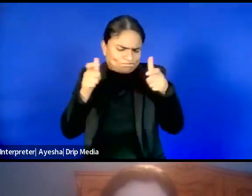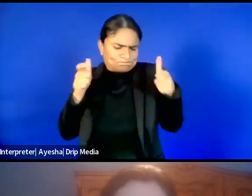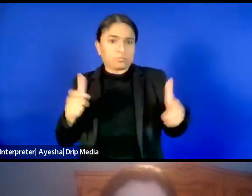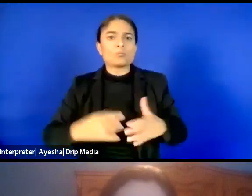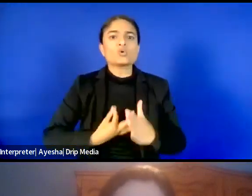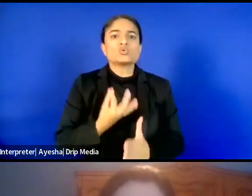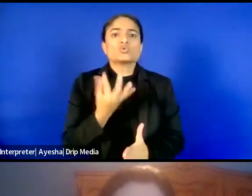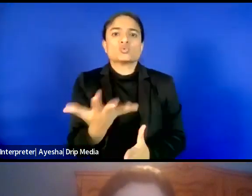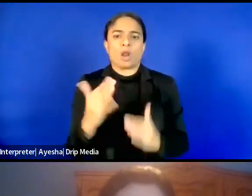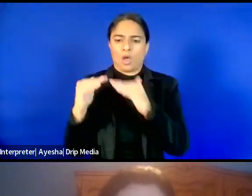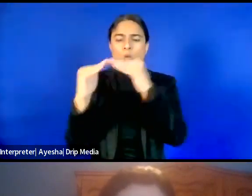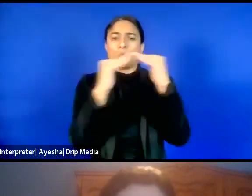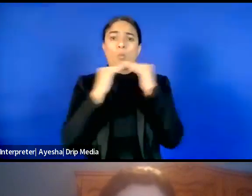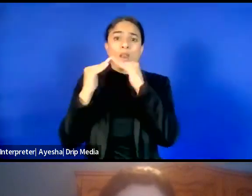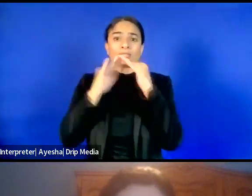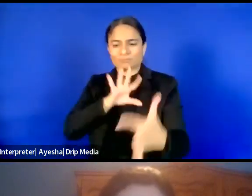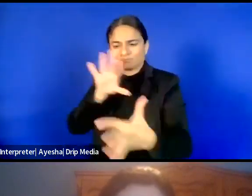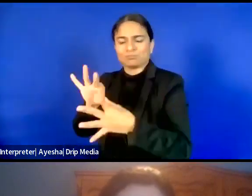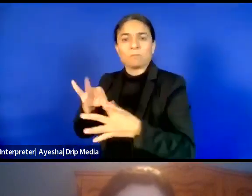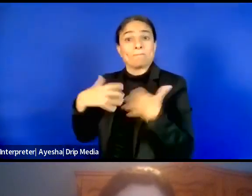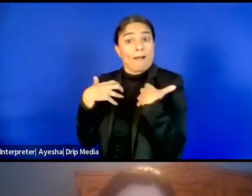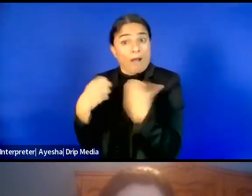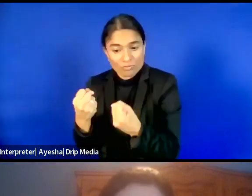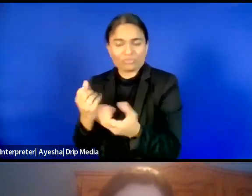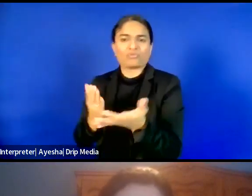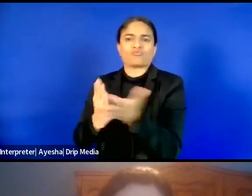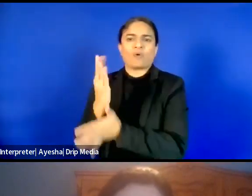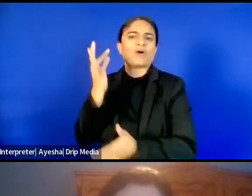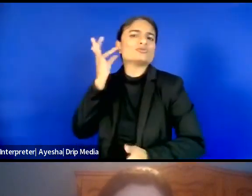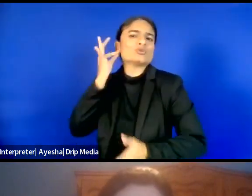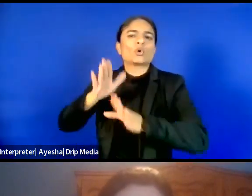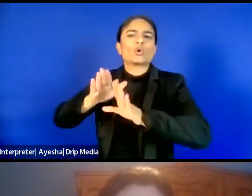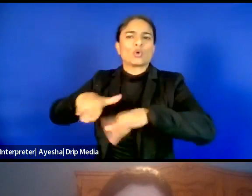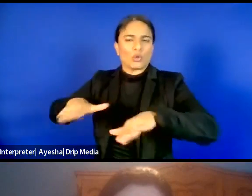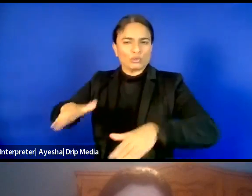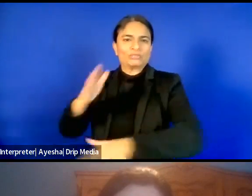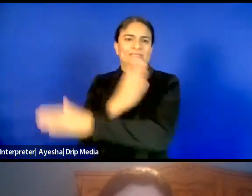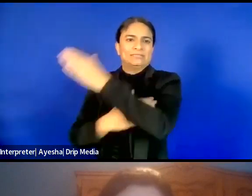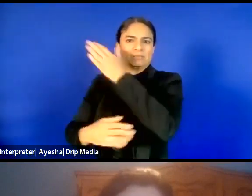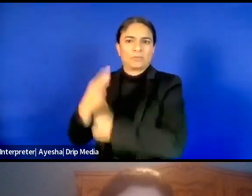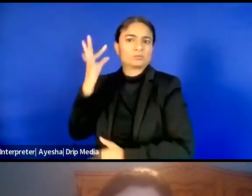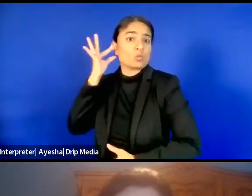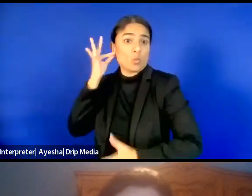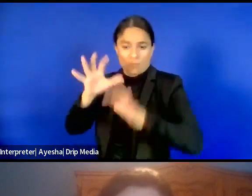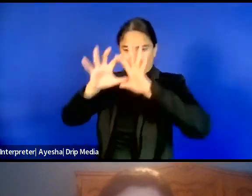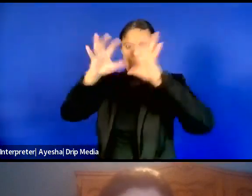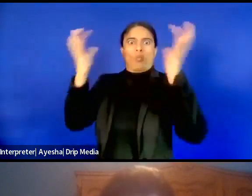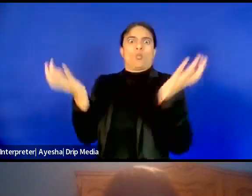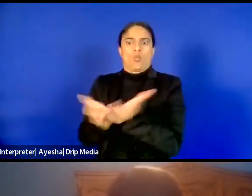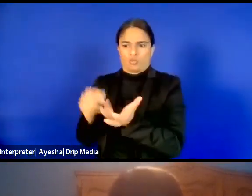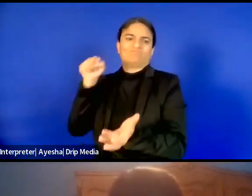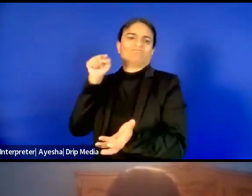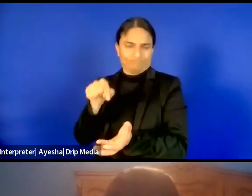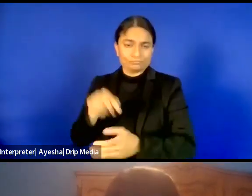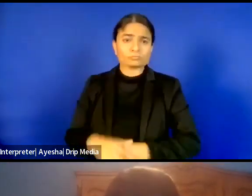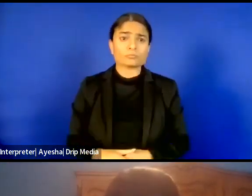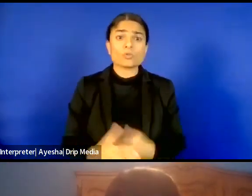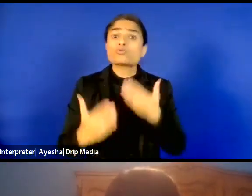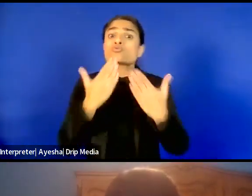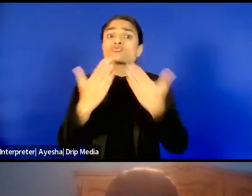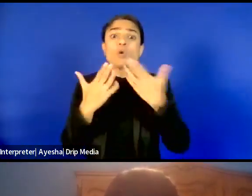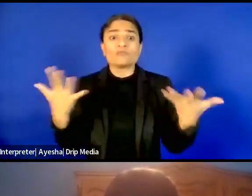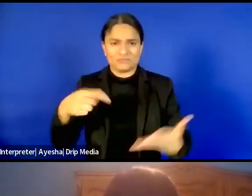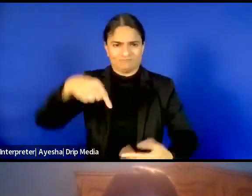conference was held in Kigali, Rwanda in July, and also virtually. We had over 6,500 people